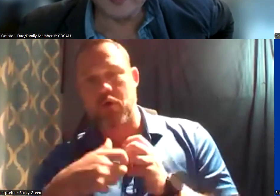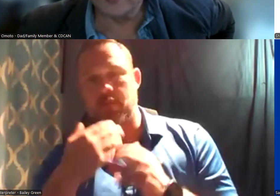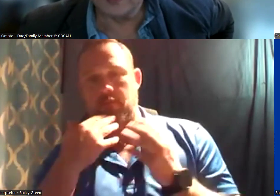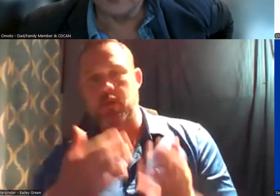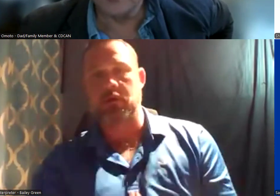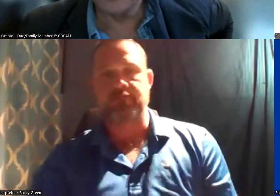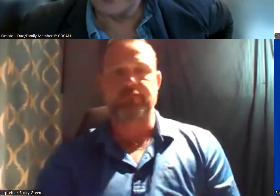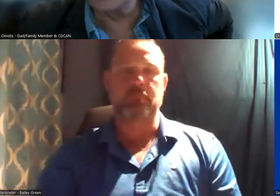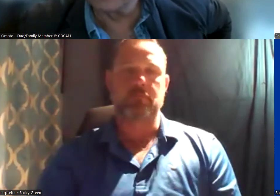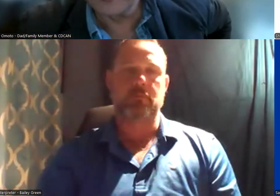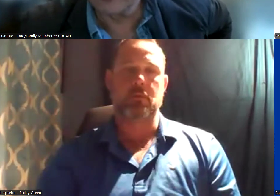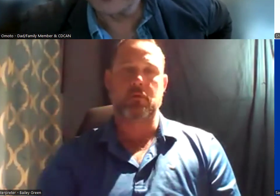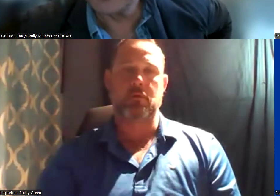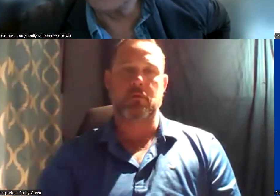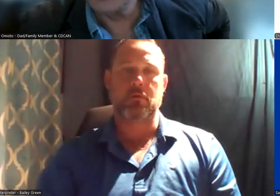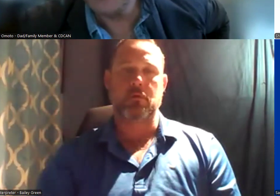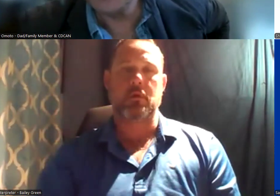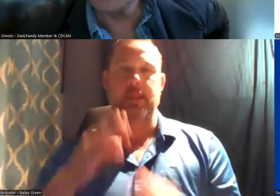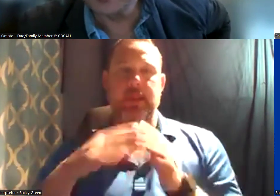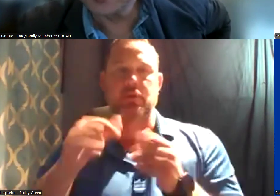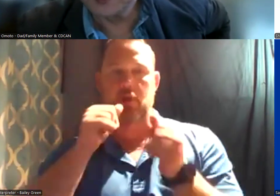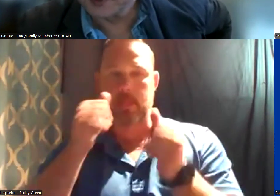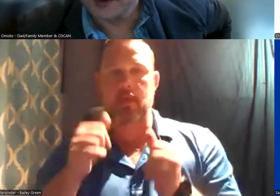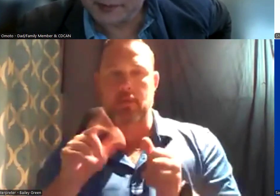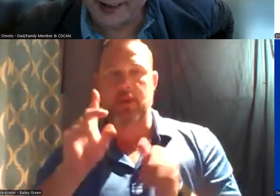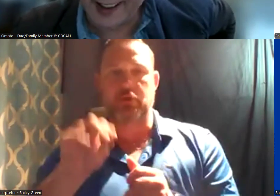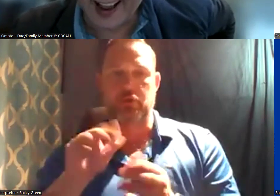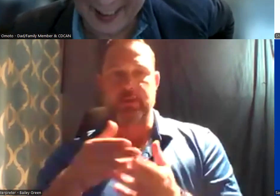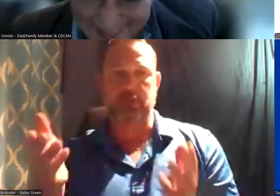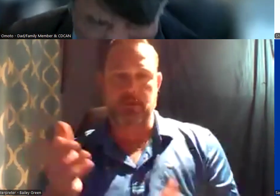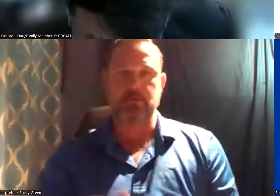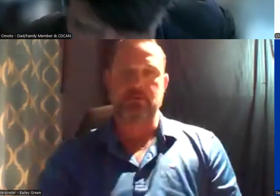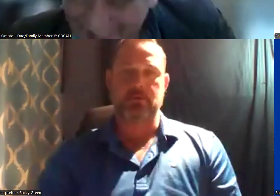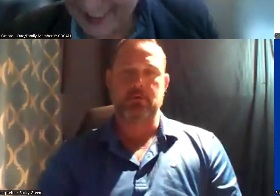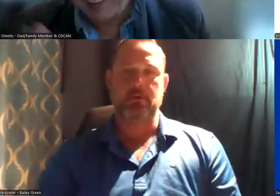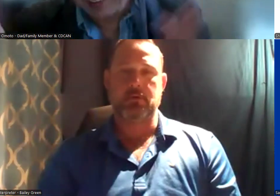you for the idea. And end your letter by saying, do these things. Okay.